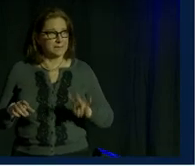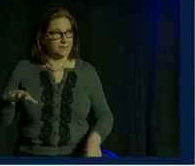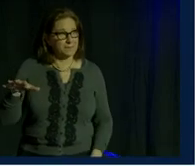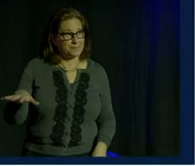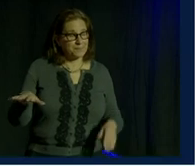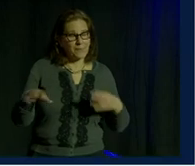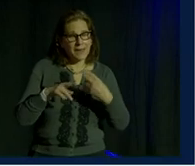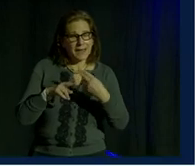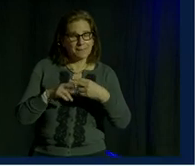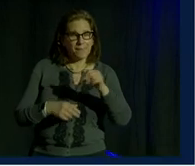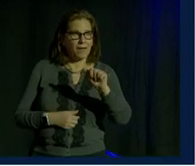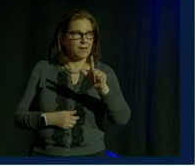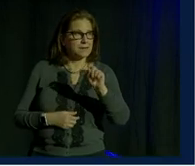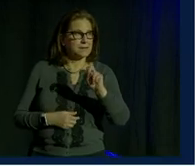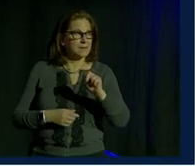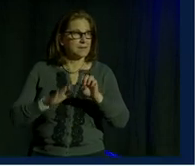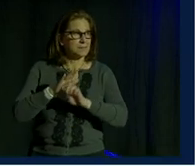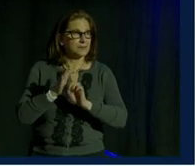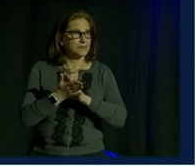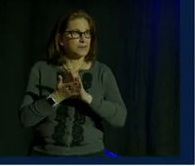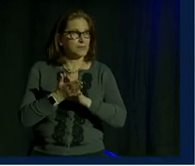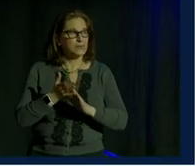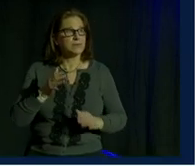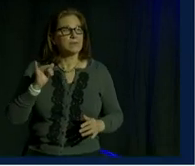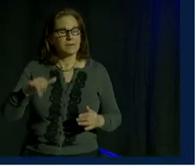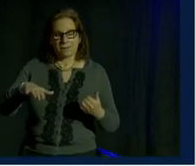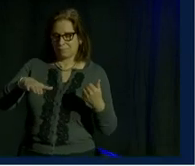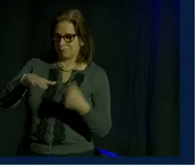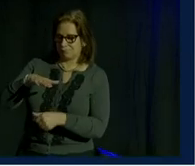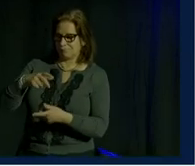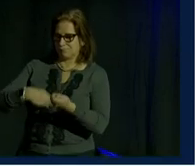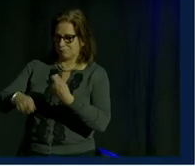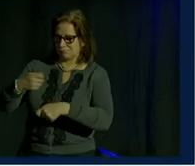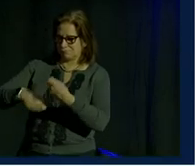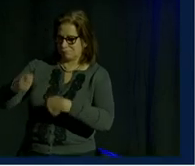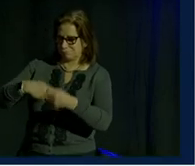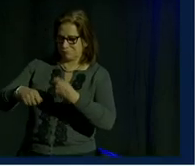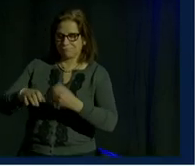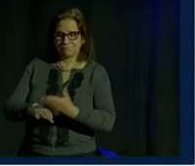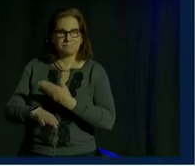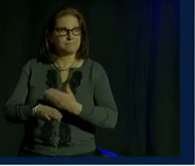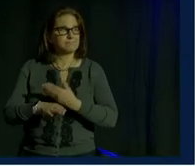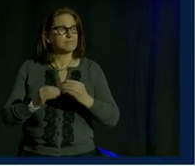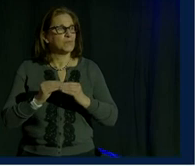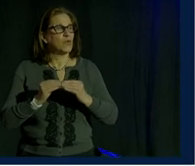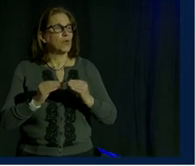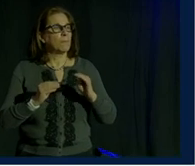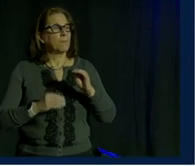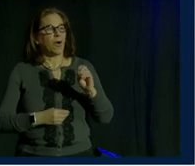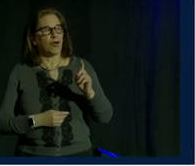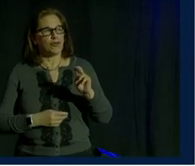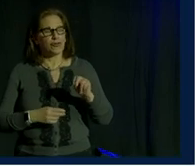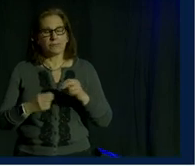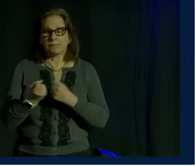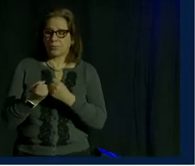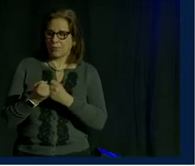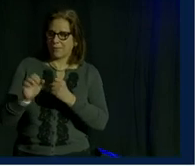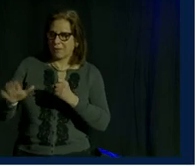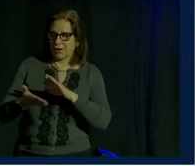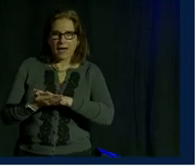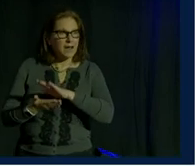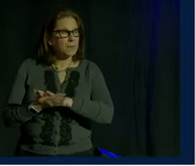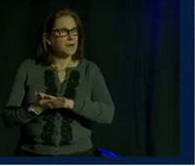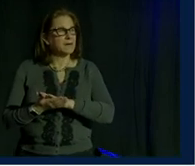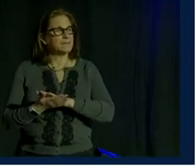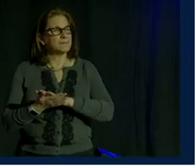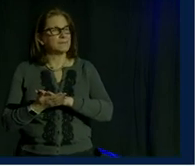DCPS located in Ward 7. Aton Elementary School will undergo a modernization to support their